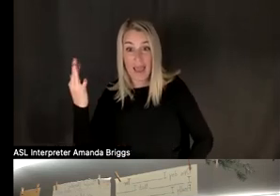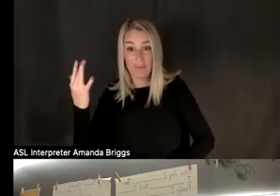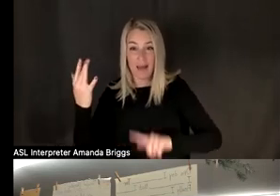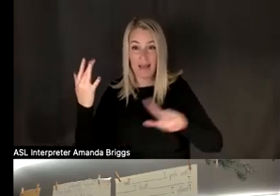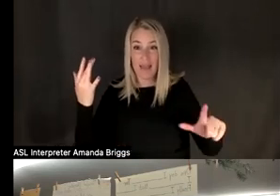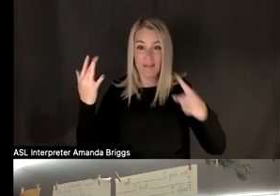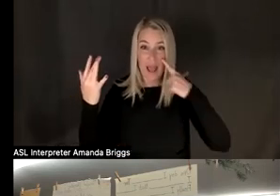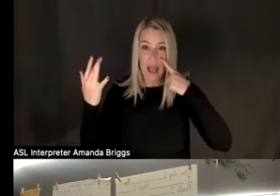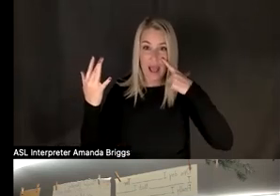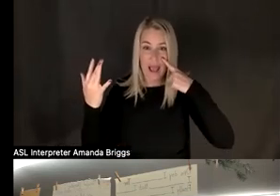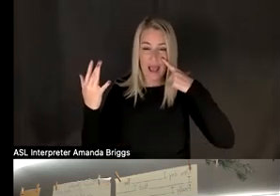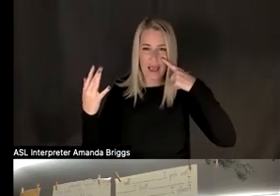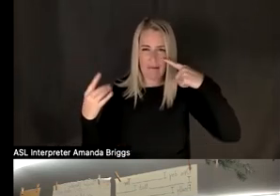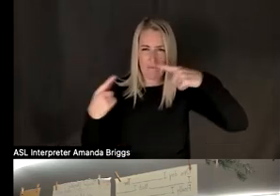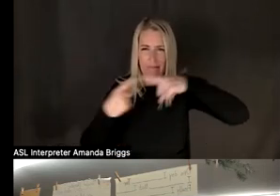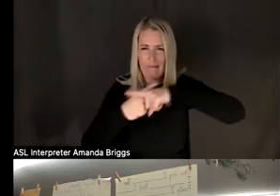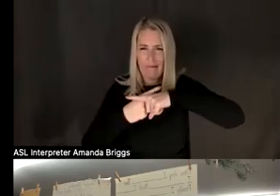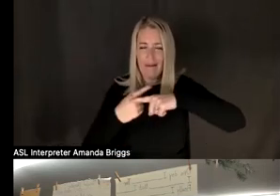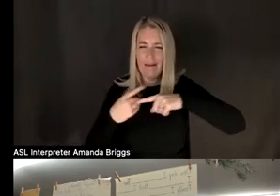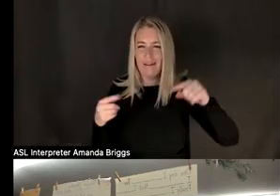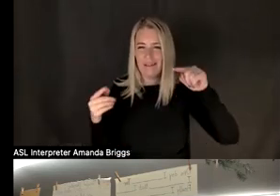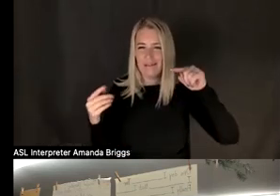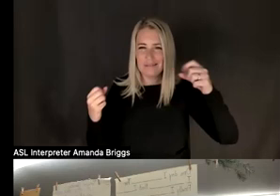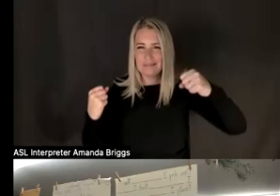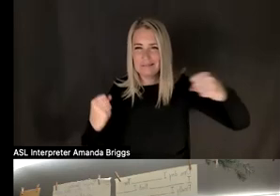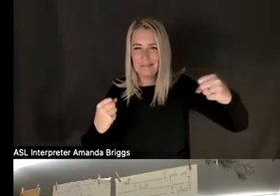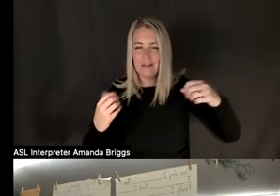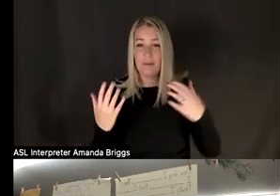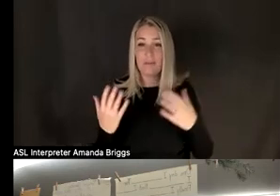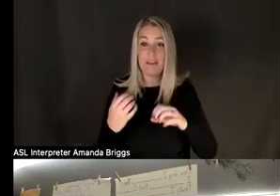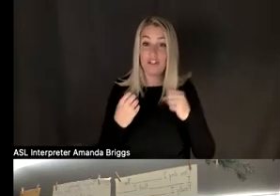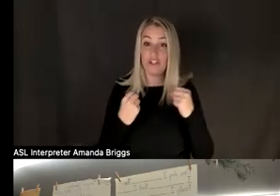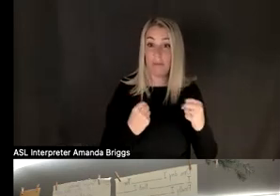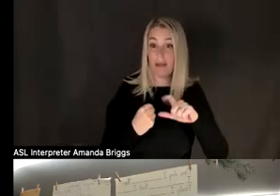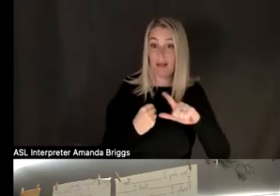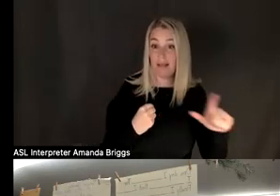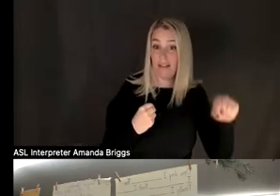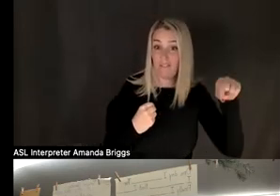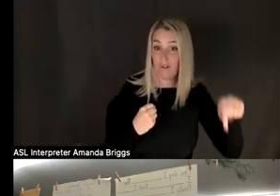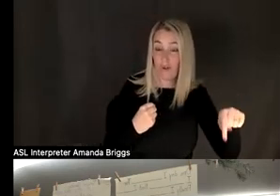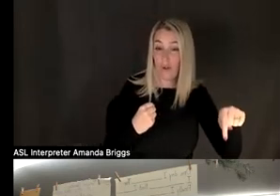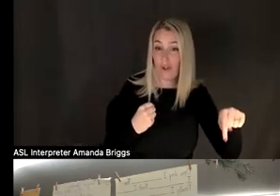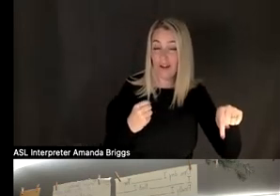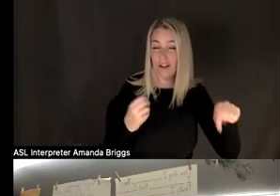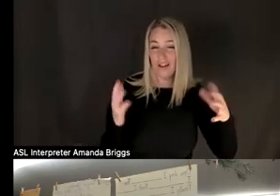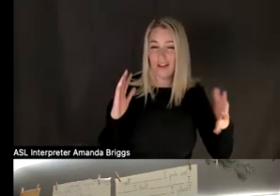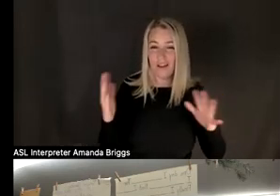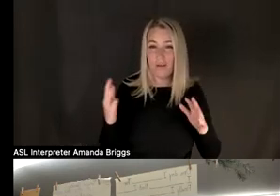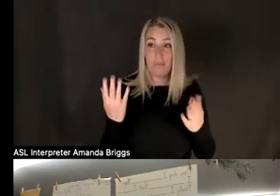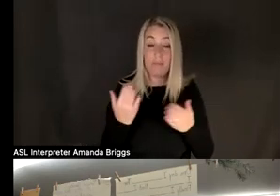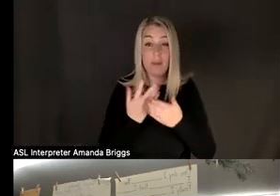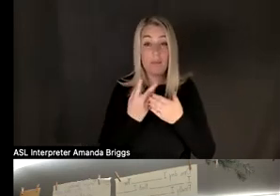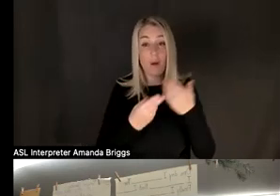might have a dominant left foot, you might use both hands for writing. It